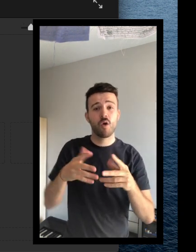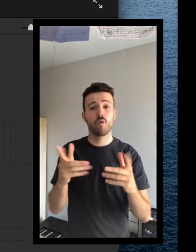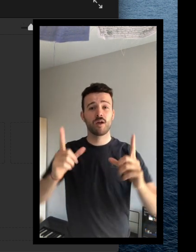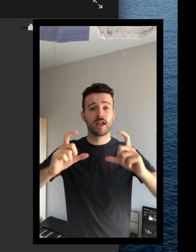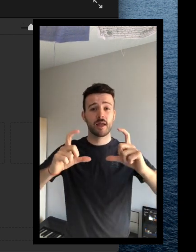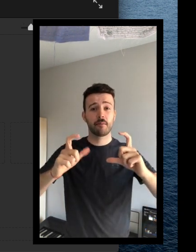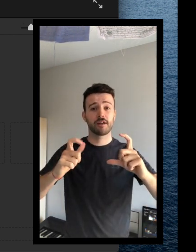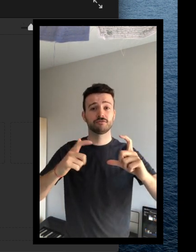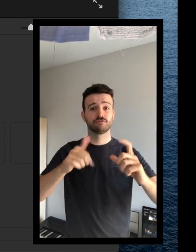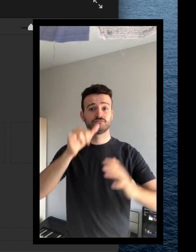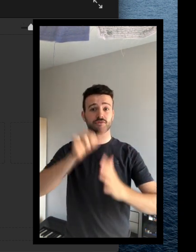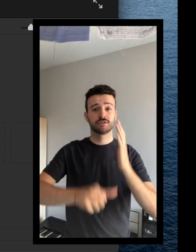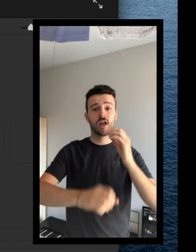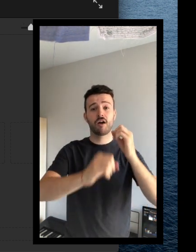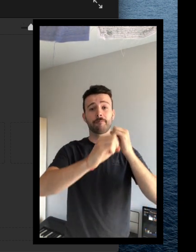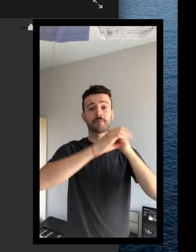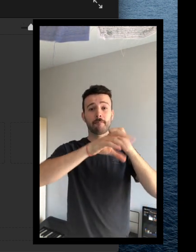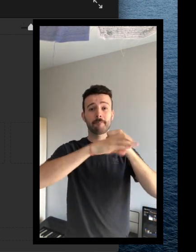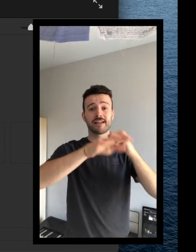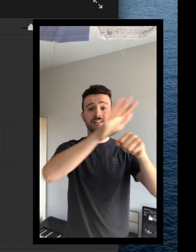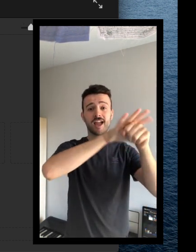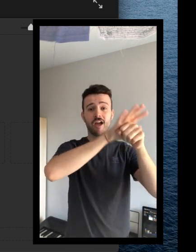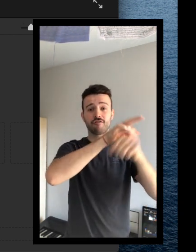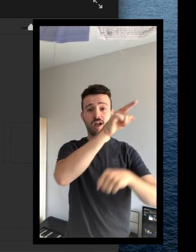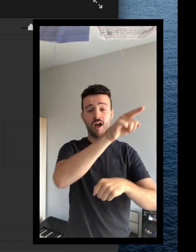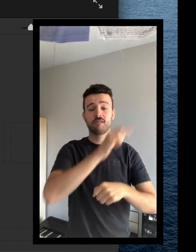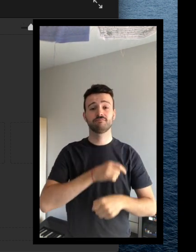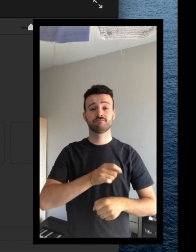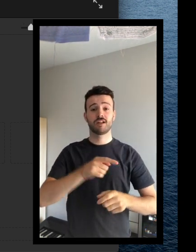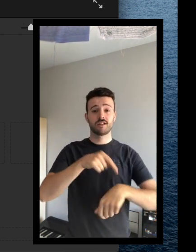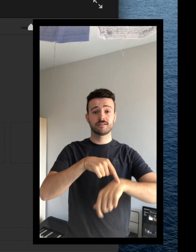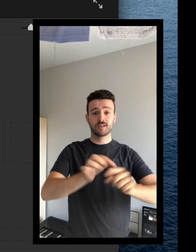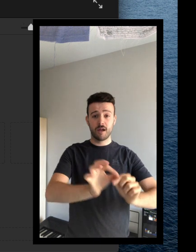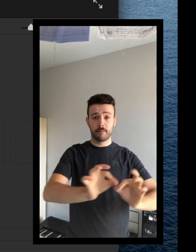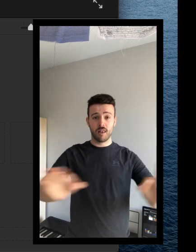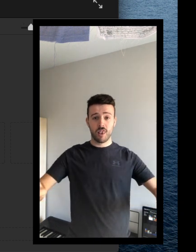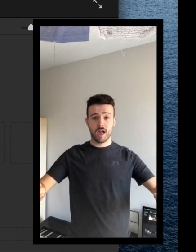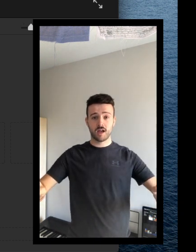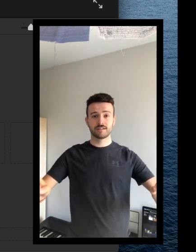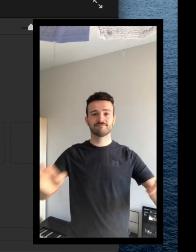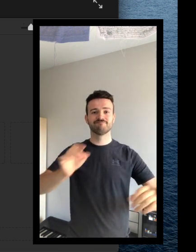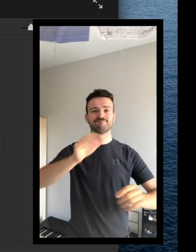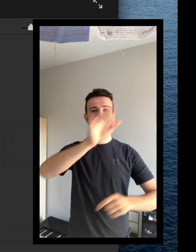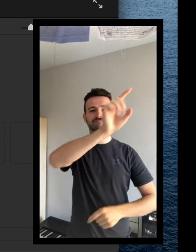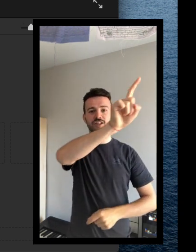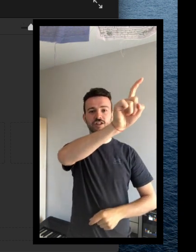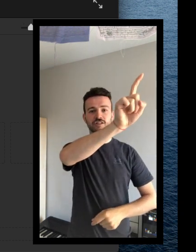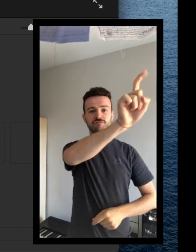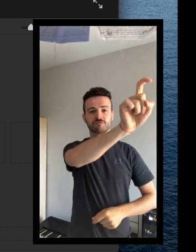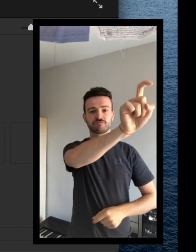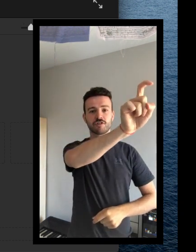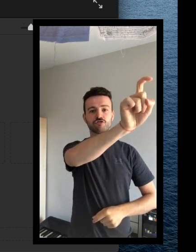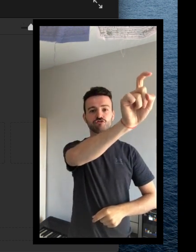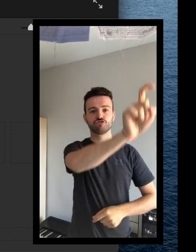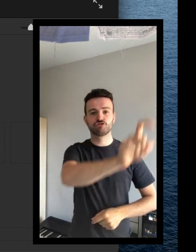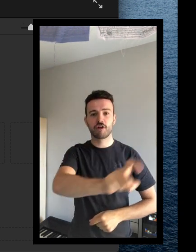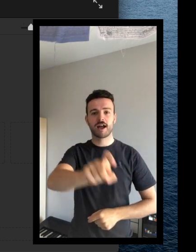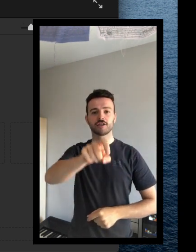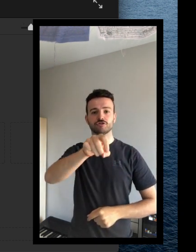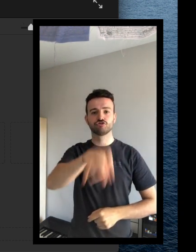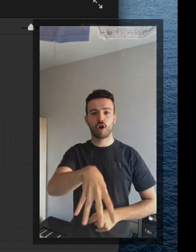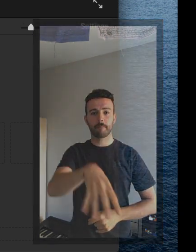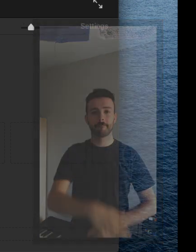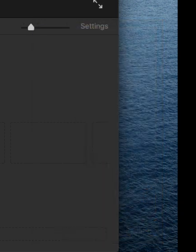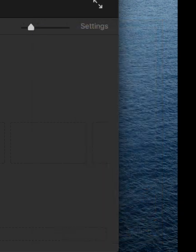So to add a background video or image, you need to take one of the clips from the media area and drag it into